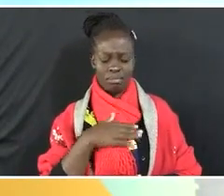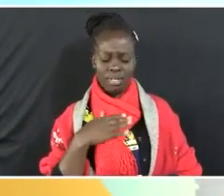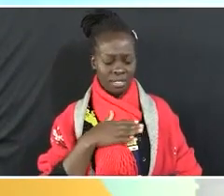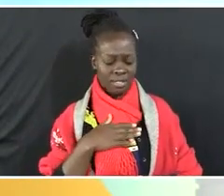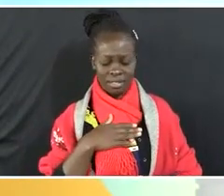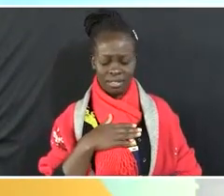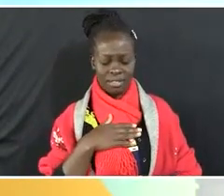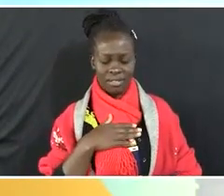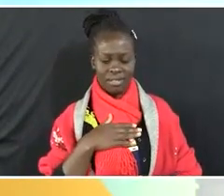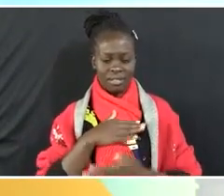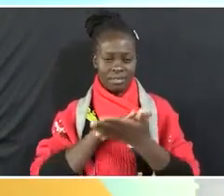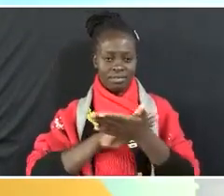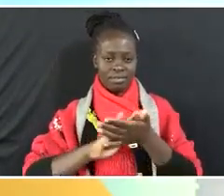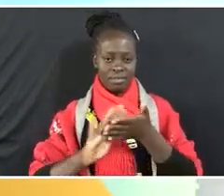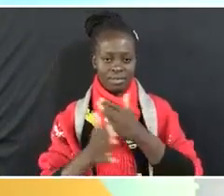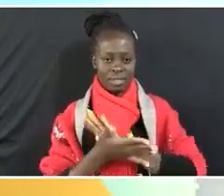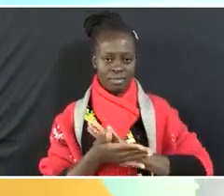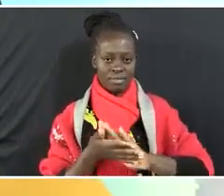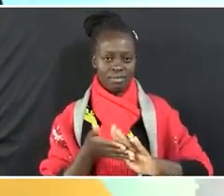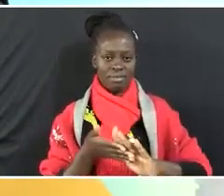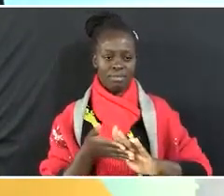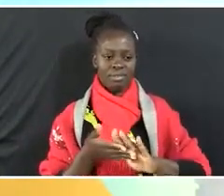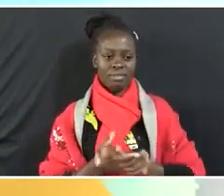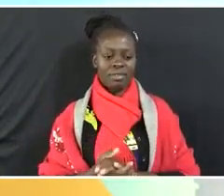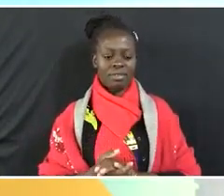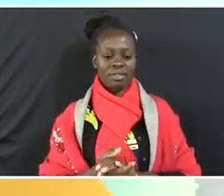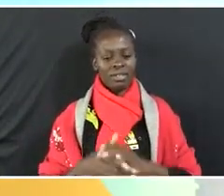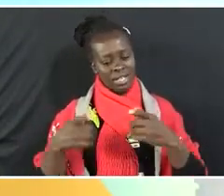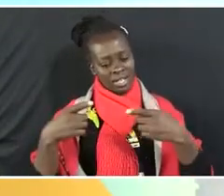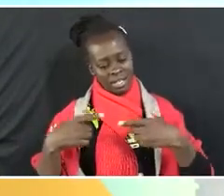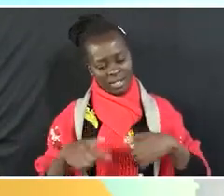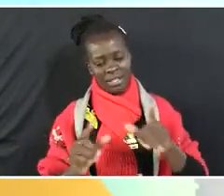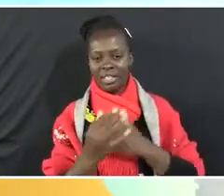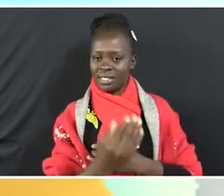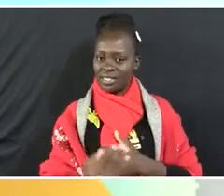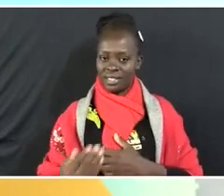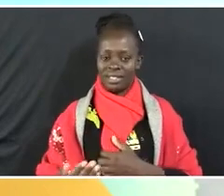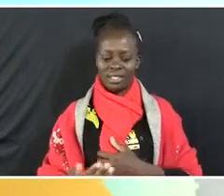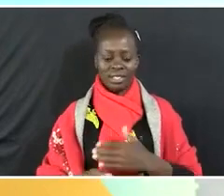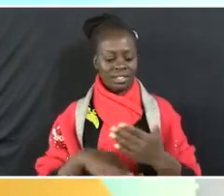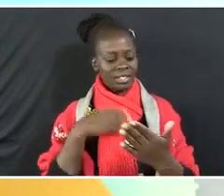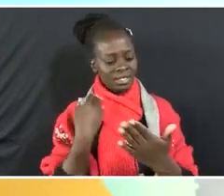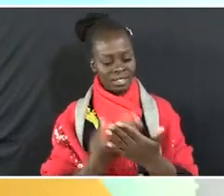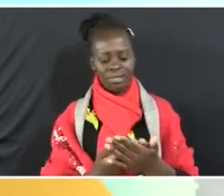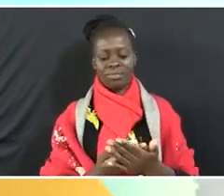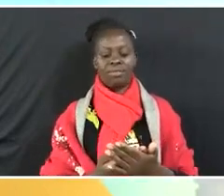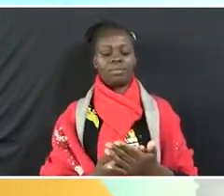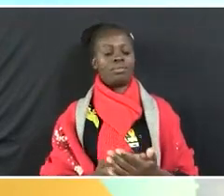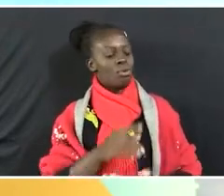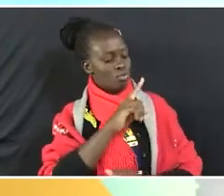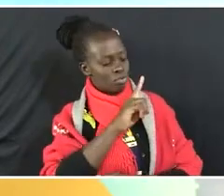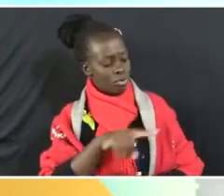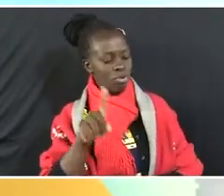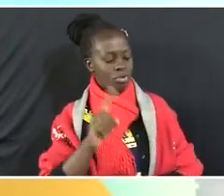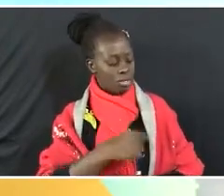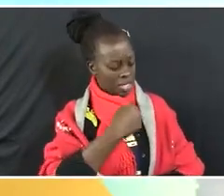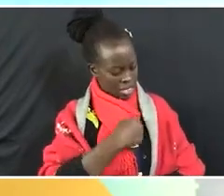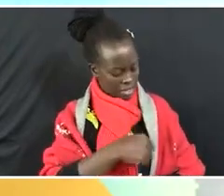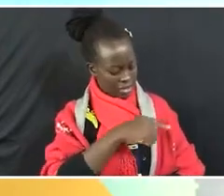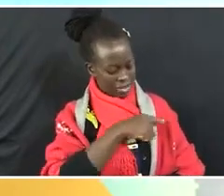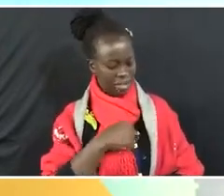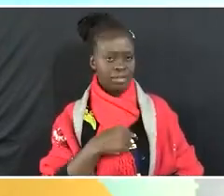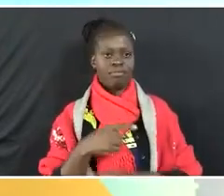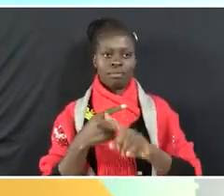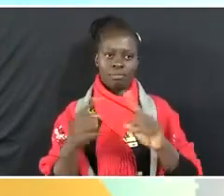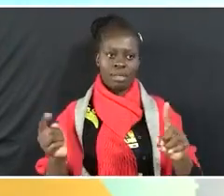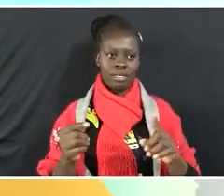to see your children. Let them come home with their mistakes. We will bring them to the feet of Jesus, but at least